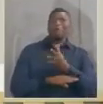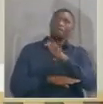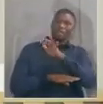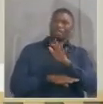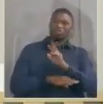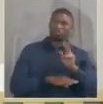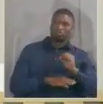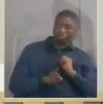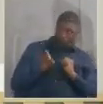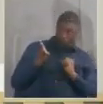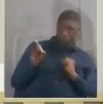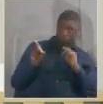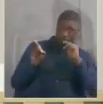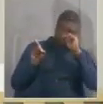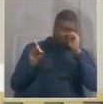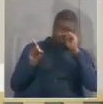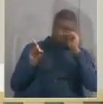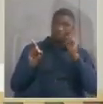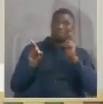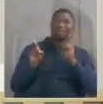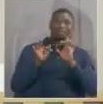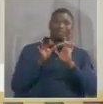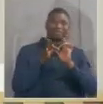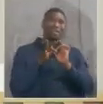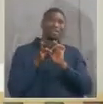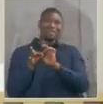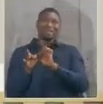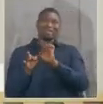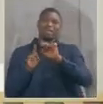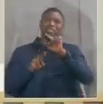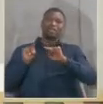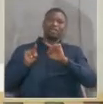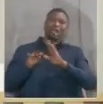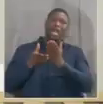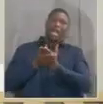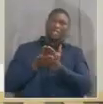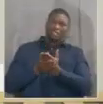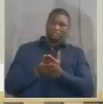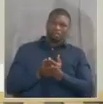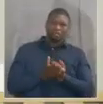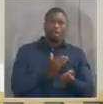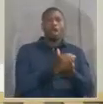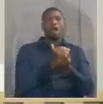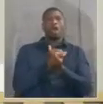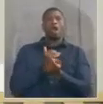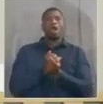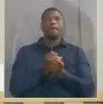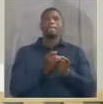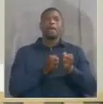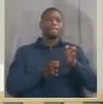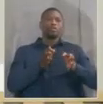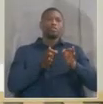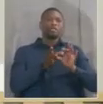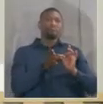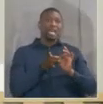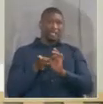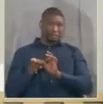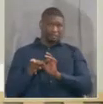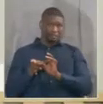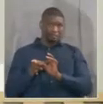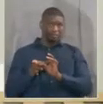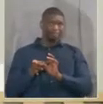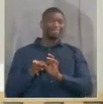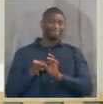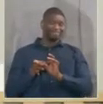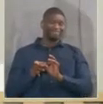province in relation to these cases that are politically related